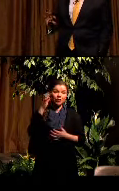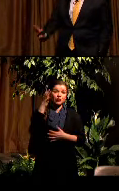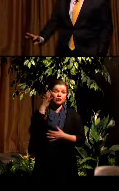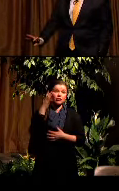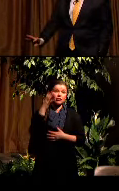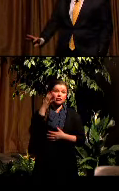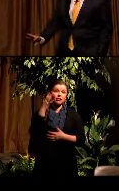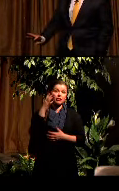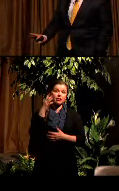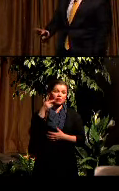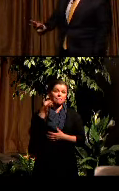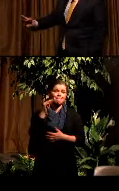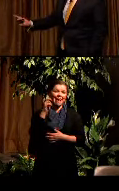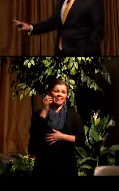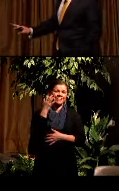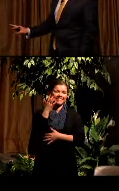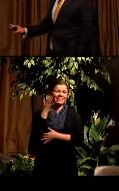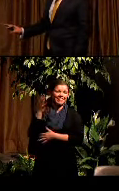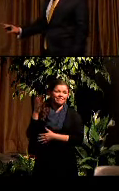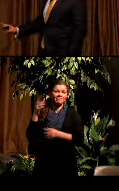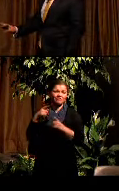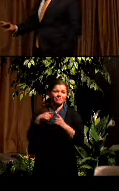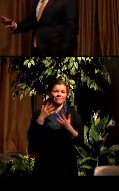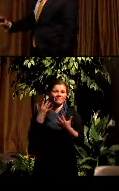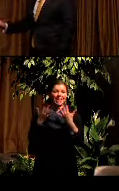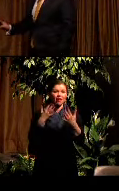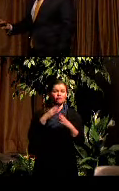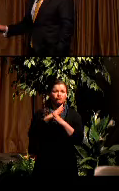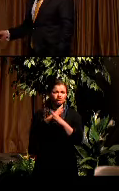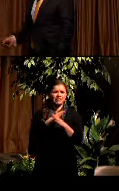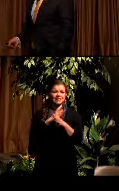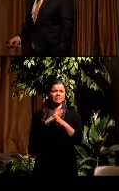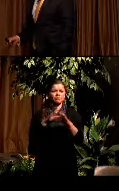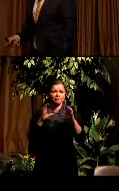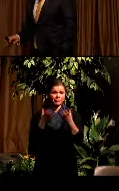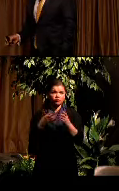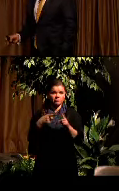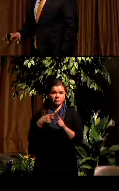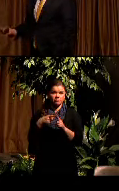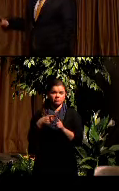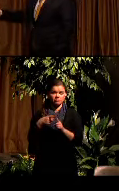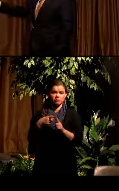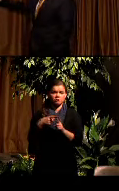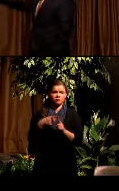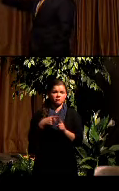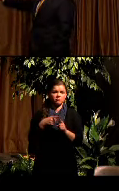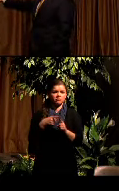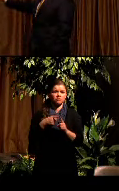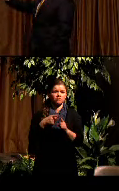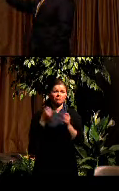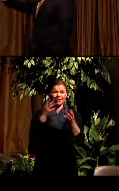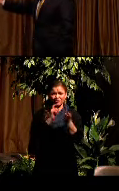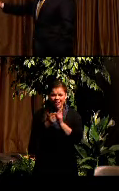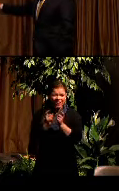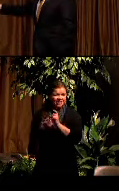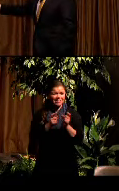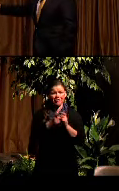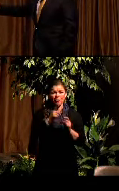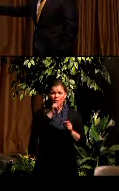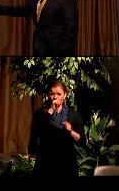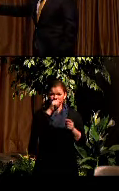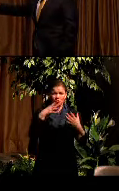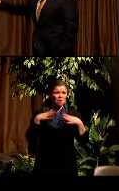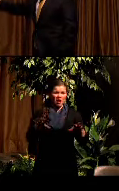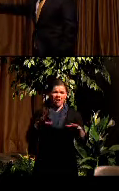lot of fire retention going on, so the habitat was changing in ways that was not suitable for the Kirtland's warblers. So once people went in there and started managing